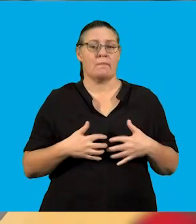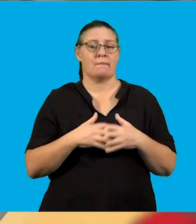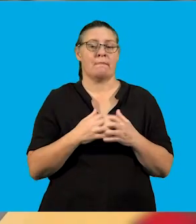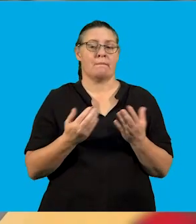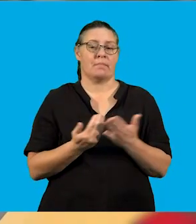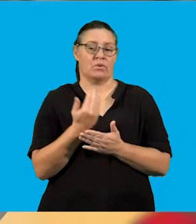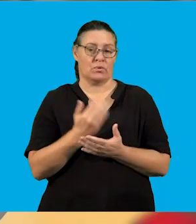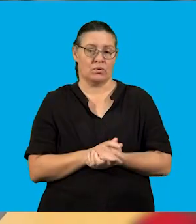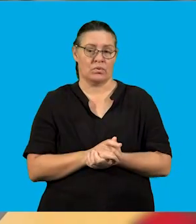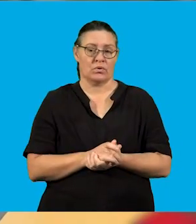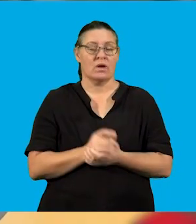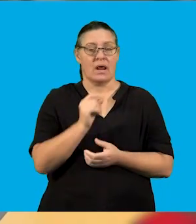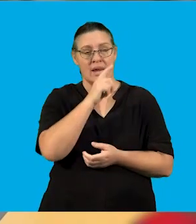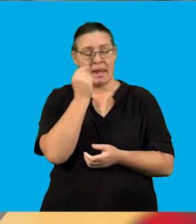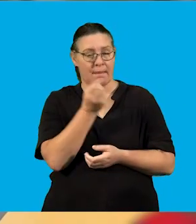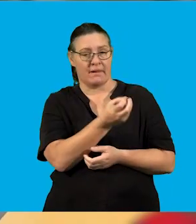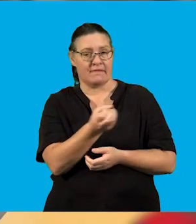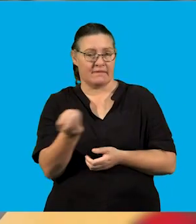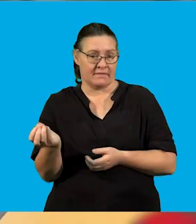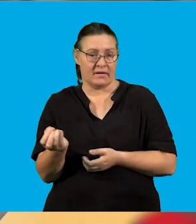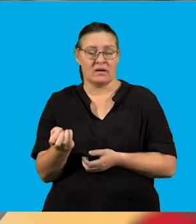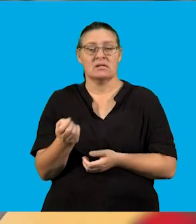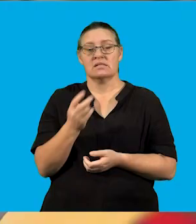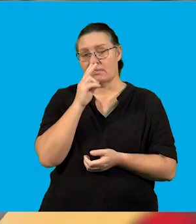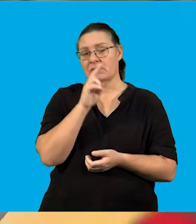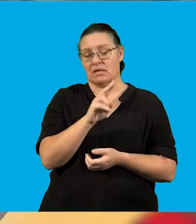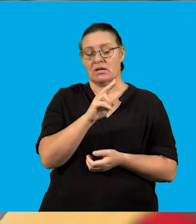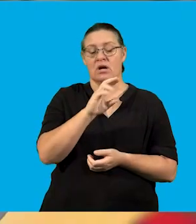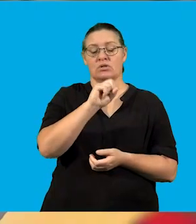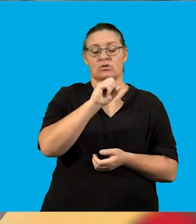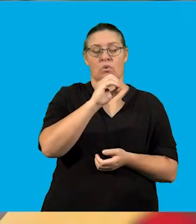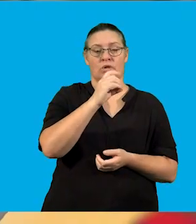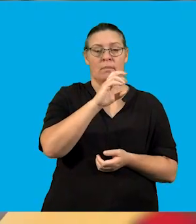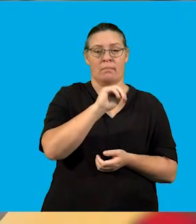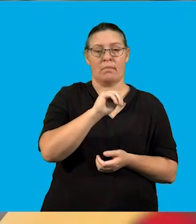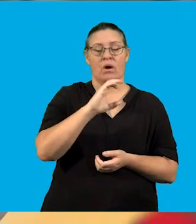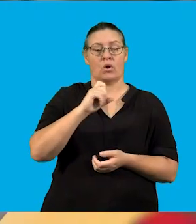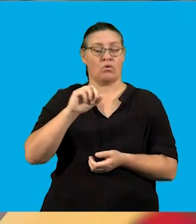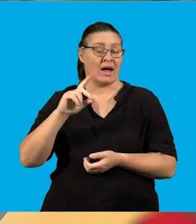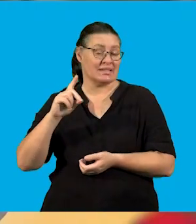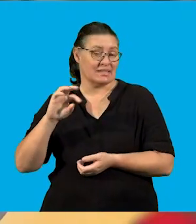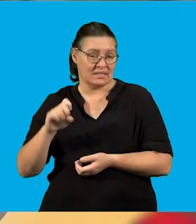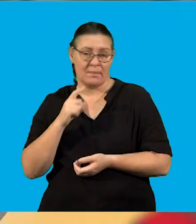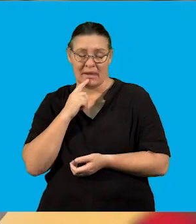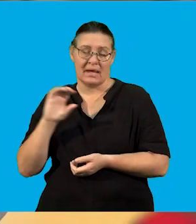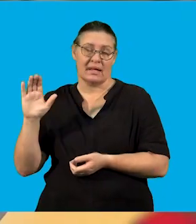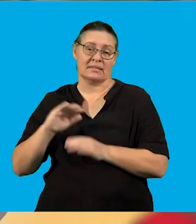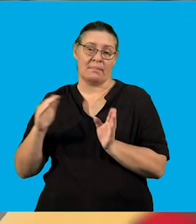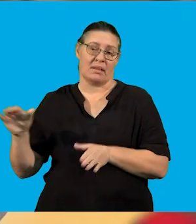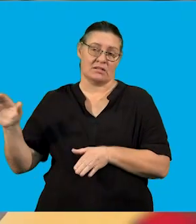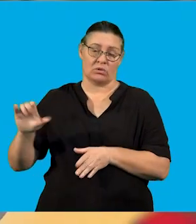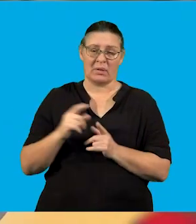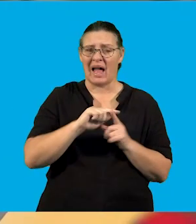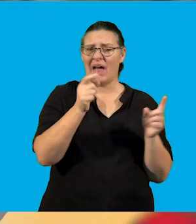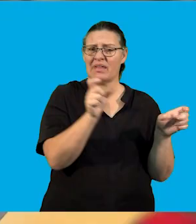certain ratio to form something new. Now we need to be able to name these compounds. As we have seen, sodium chloride can be said it's a table salt. But then